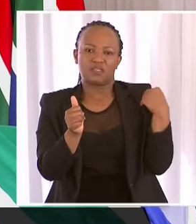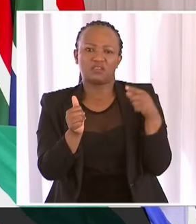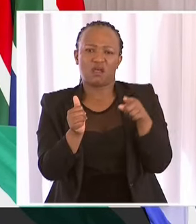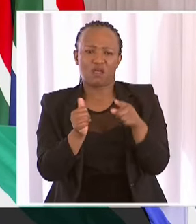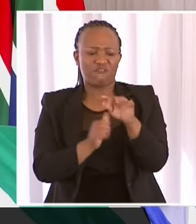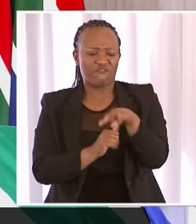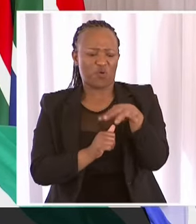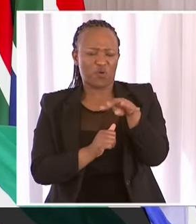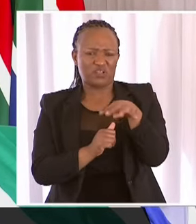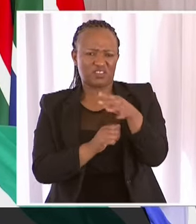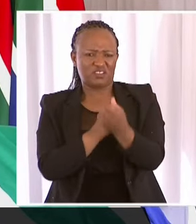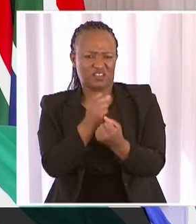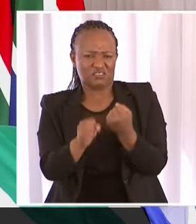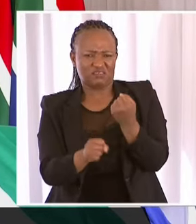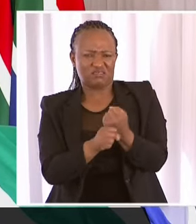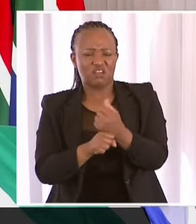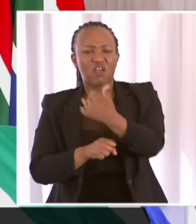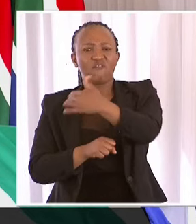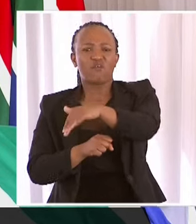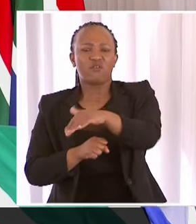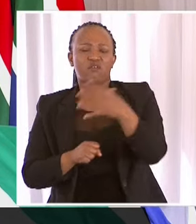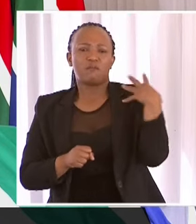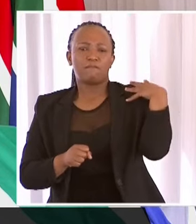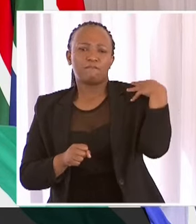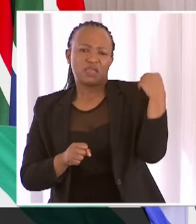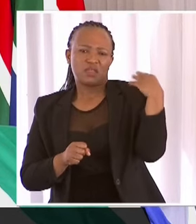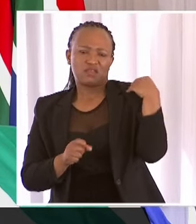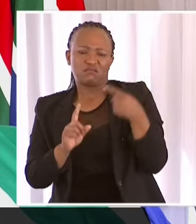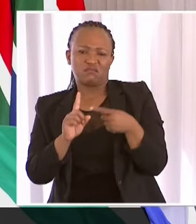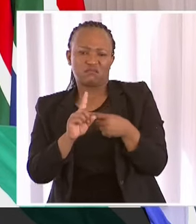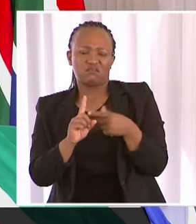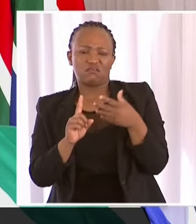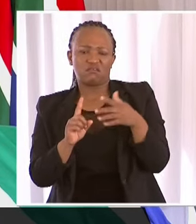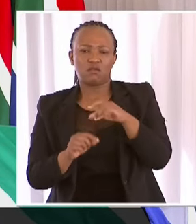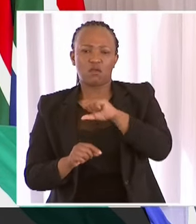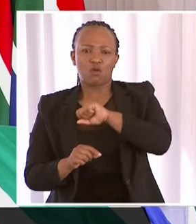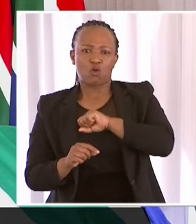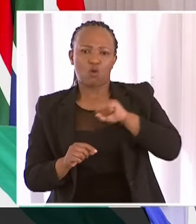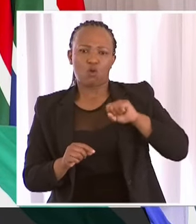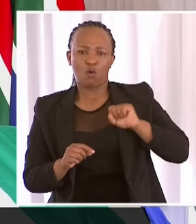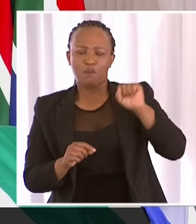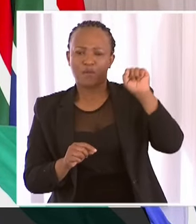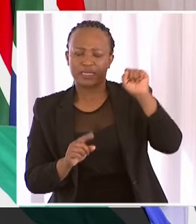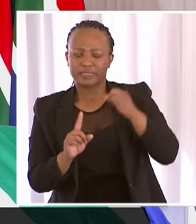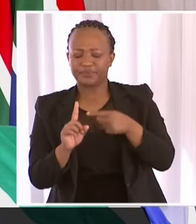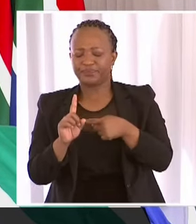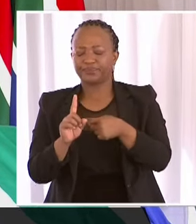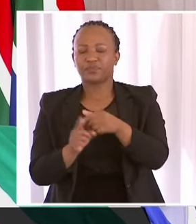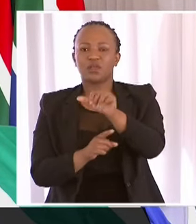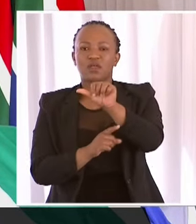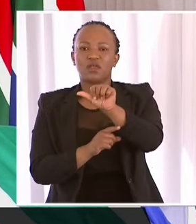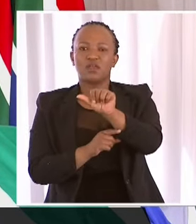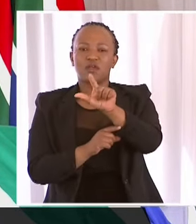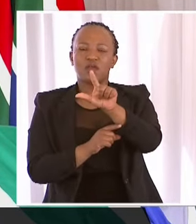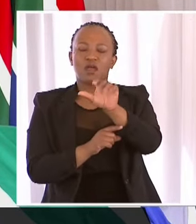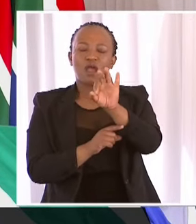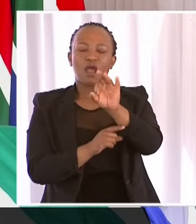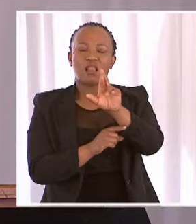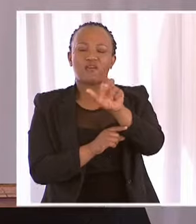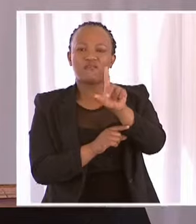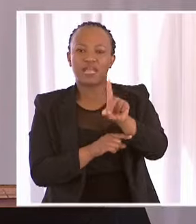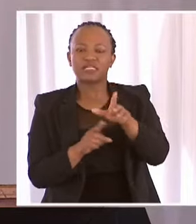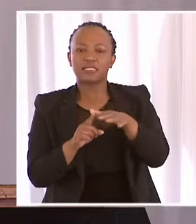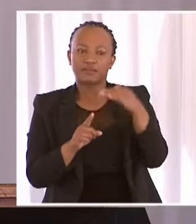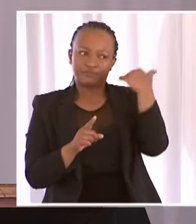really foreign ministers from Comrade Alfred and Zoe, God bless him, Comrade Nkosazana and